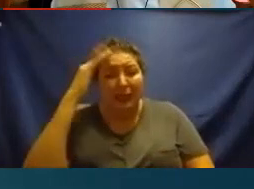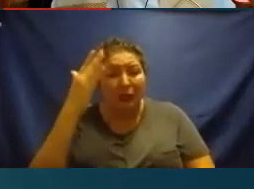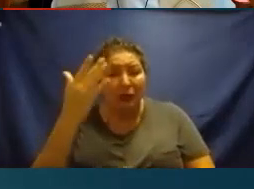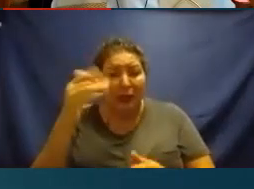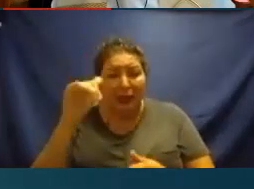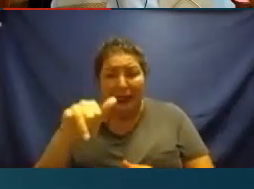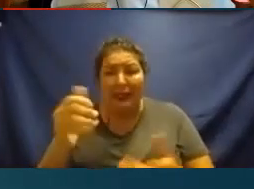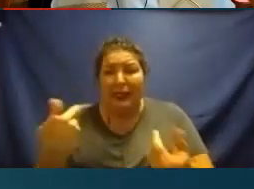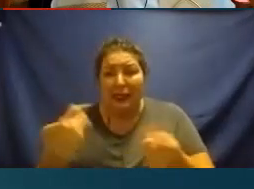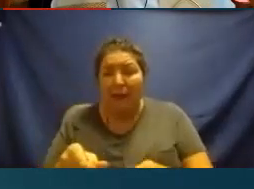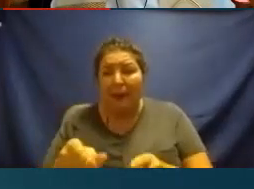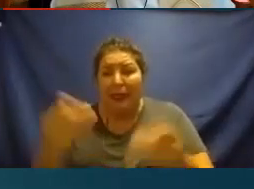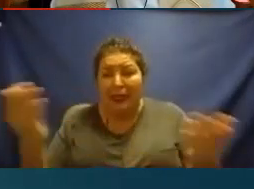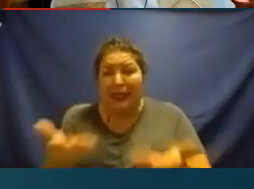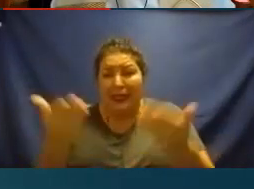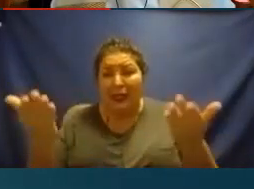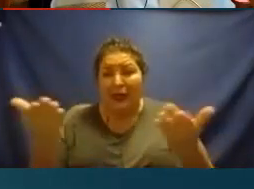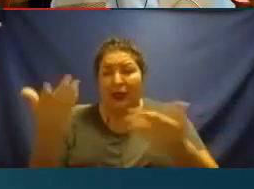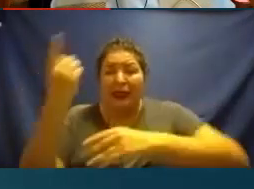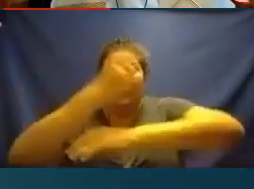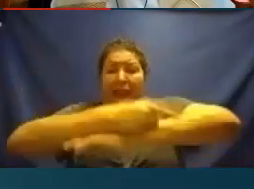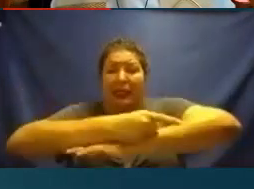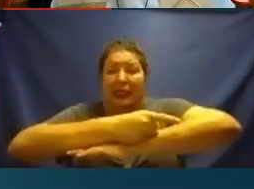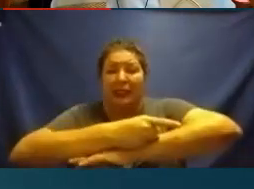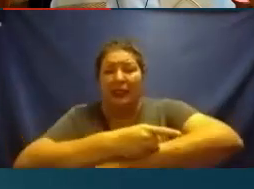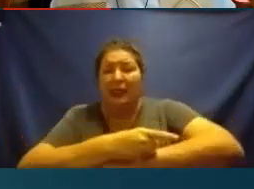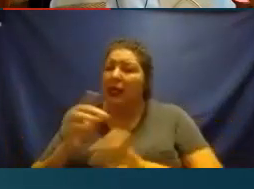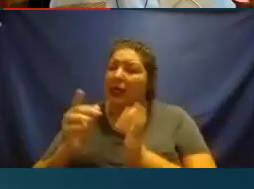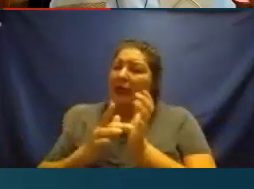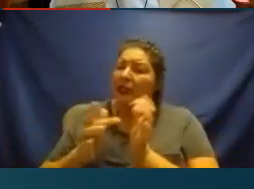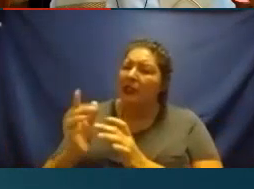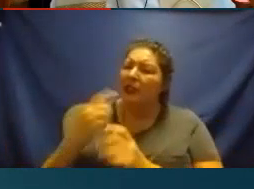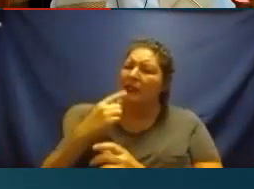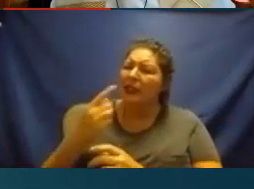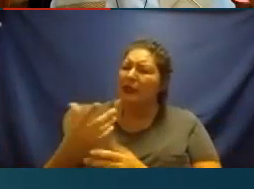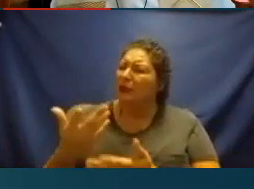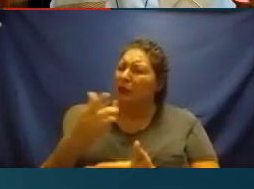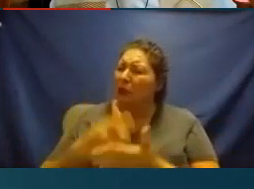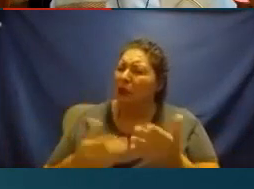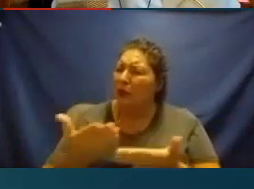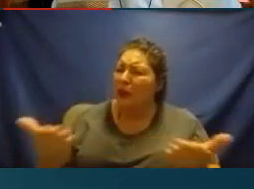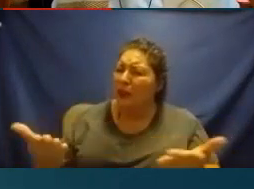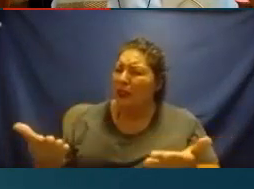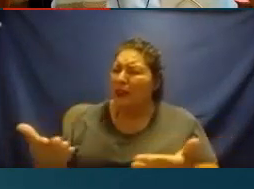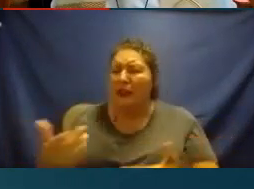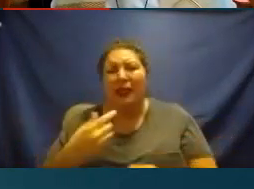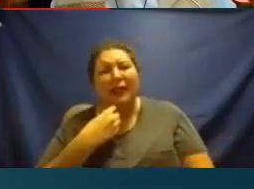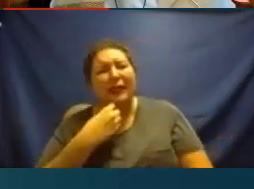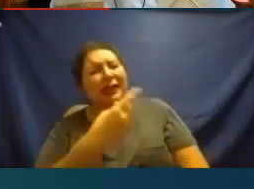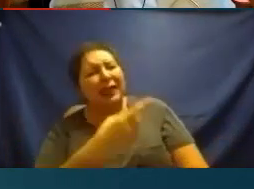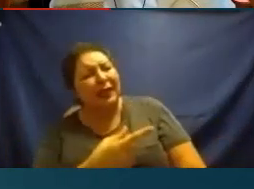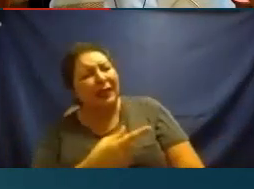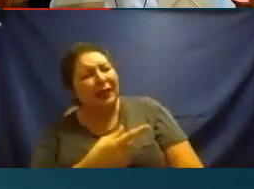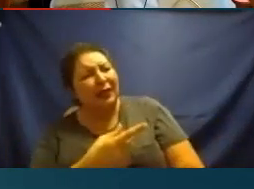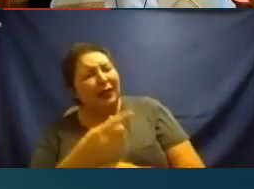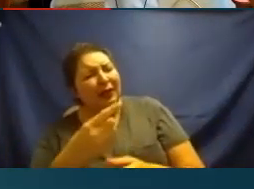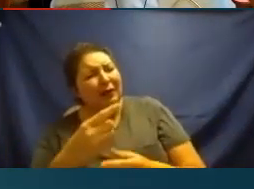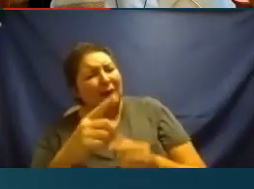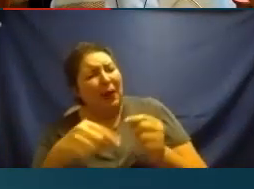happened here in these days?" And he said to them, "What things?" And they said to him, "Concerning Jesus